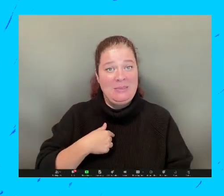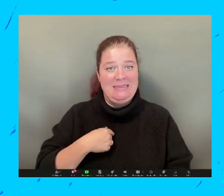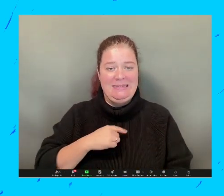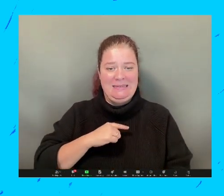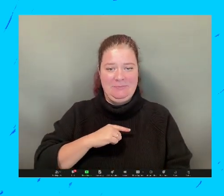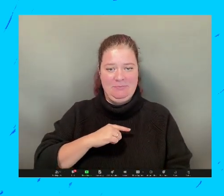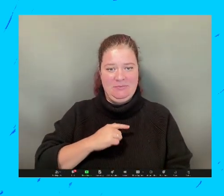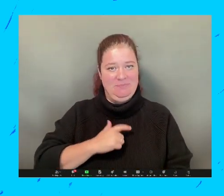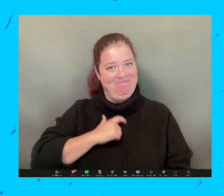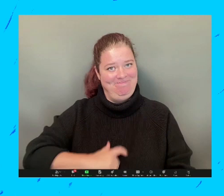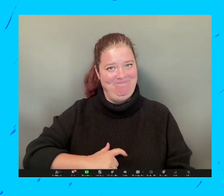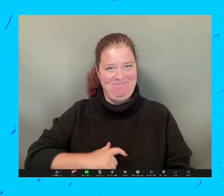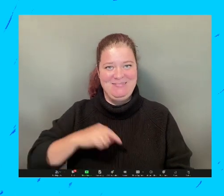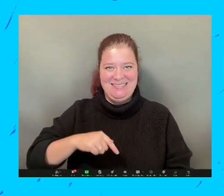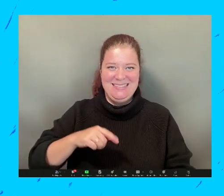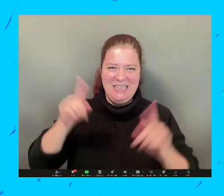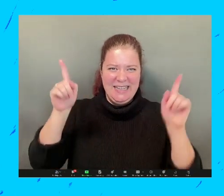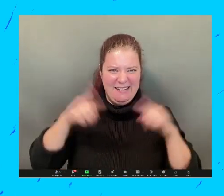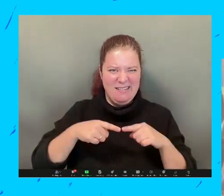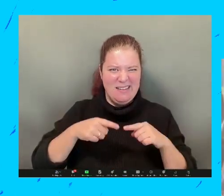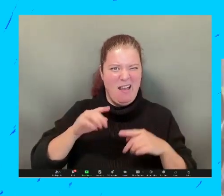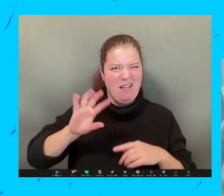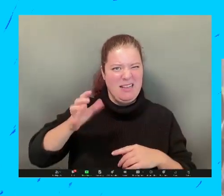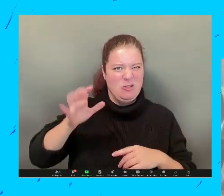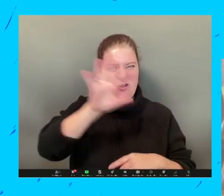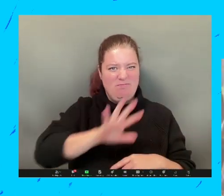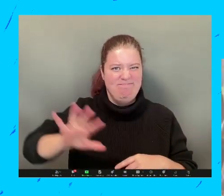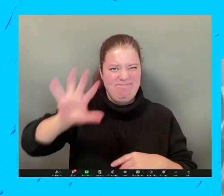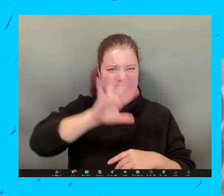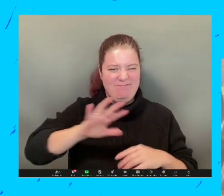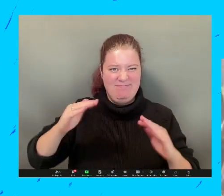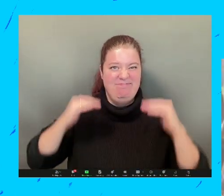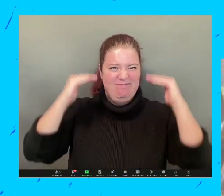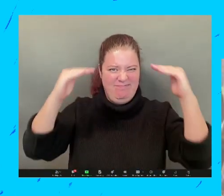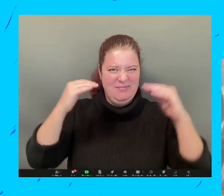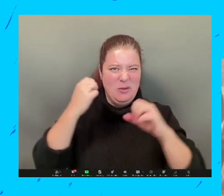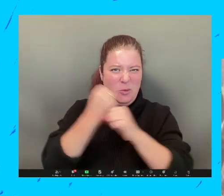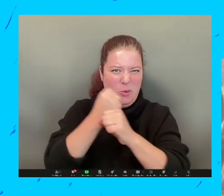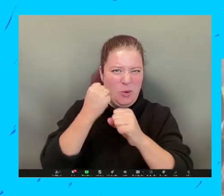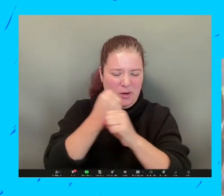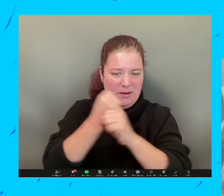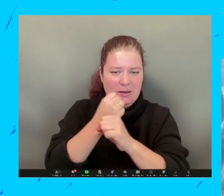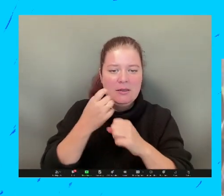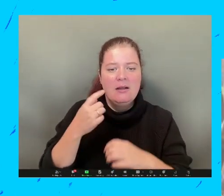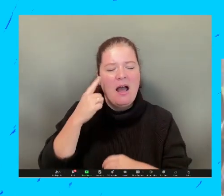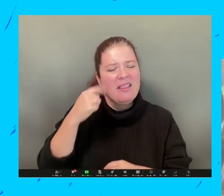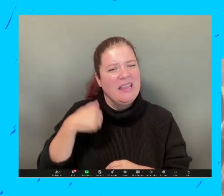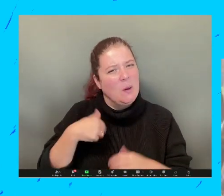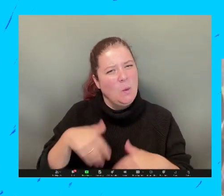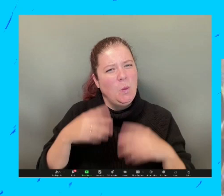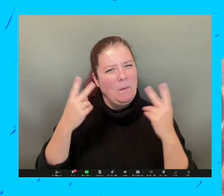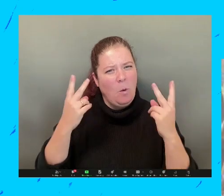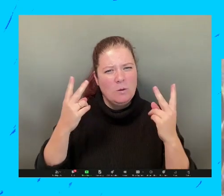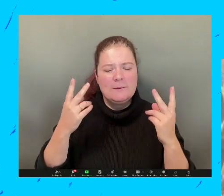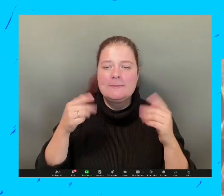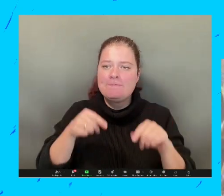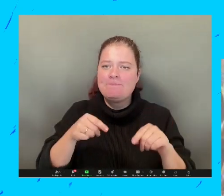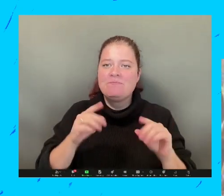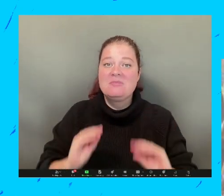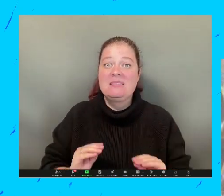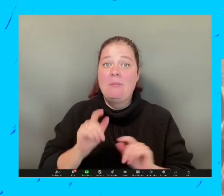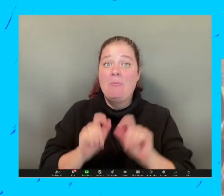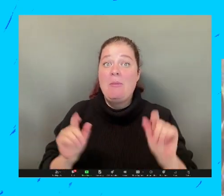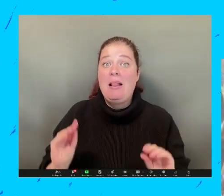at the national level, it's very important for me to keep advocating for importance of adolescent health, not just within